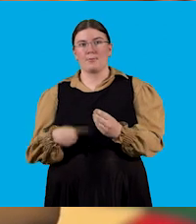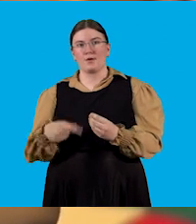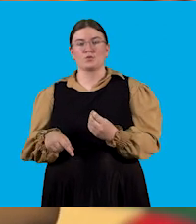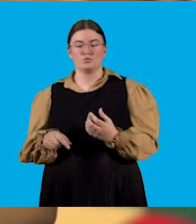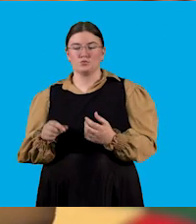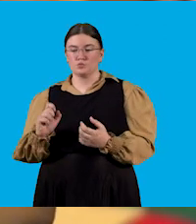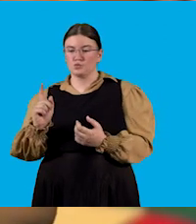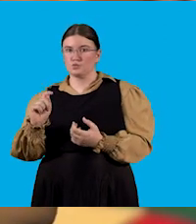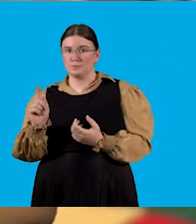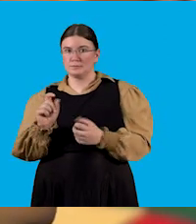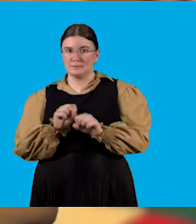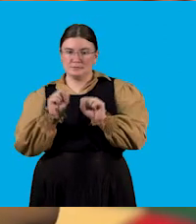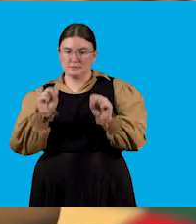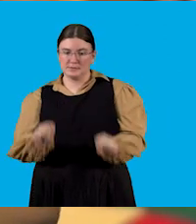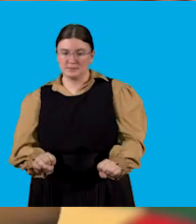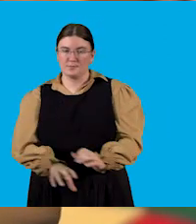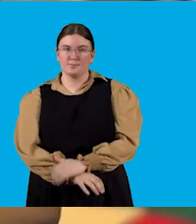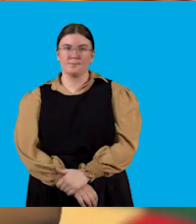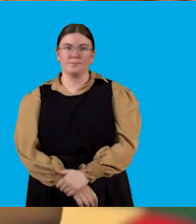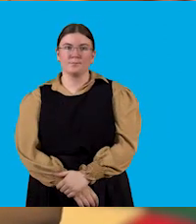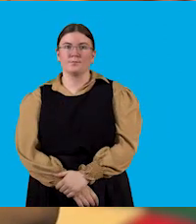the excretory system.